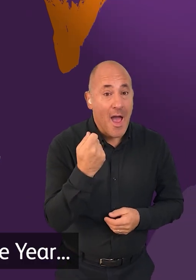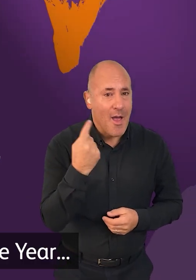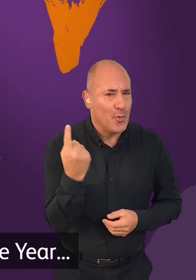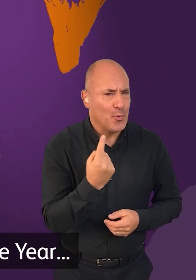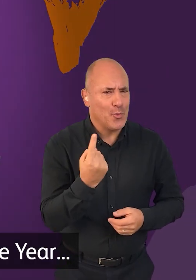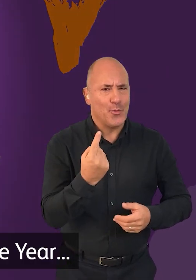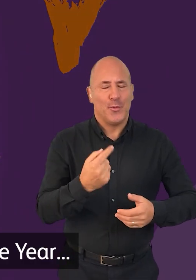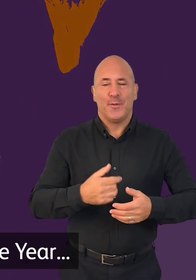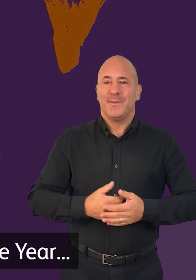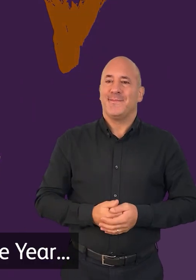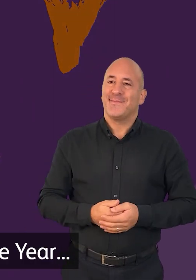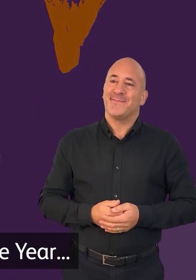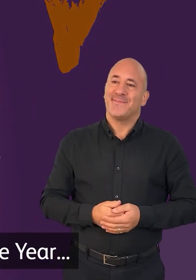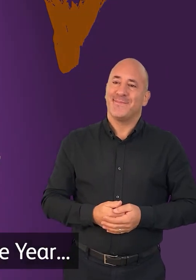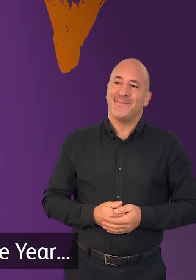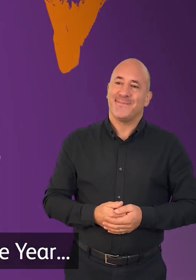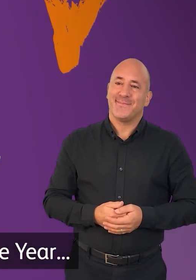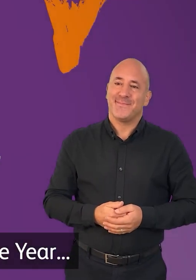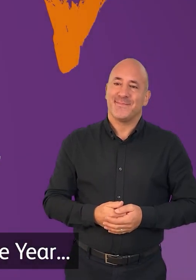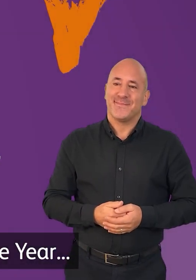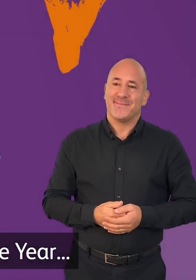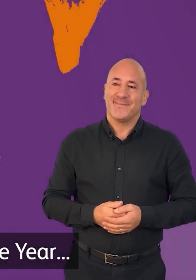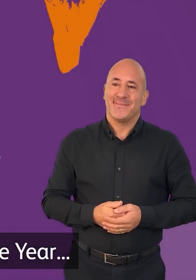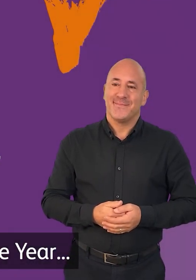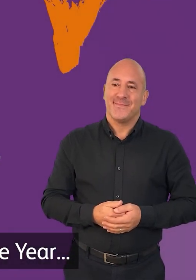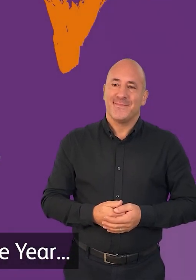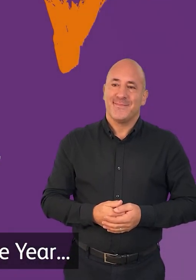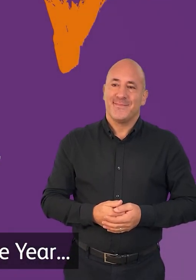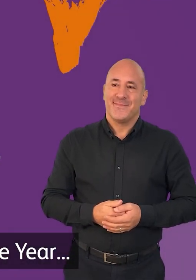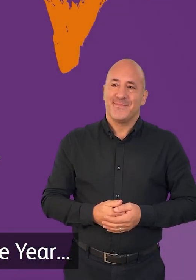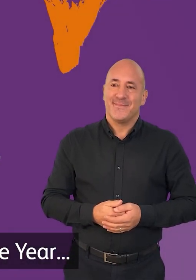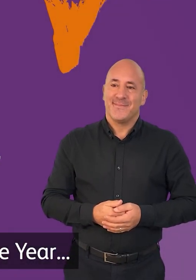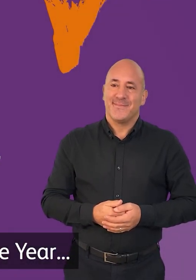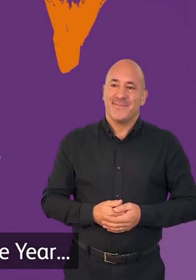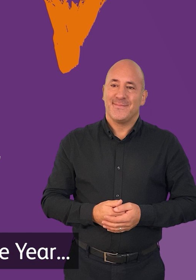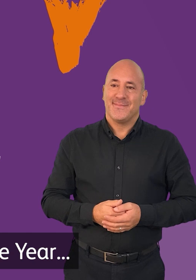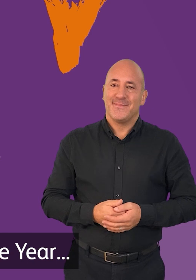And the winner of Fundraiser of the Year